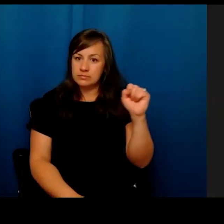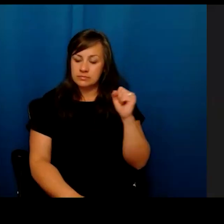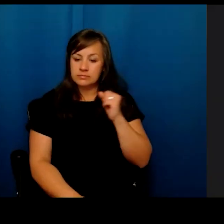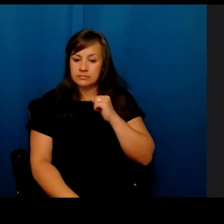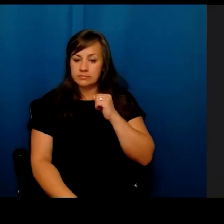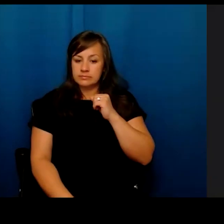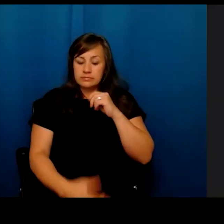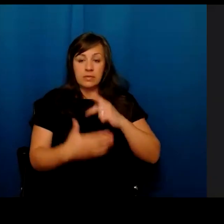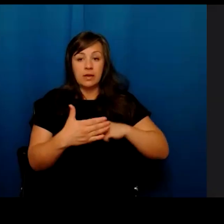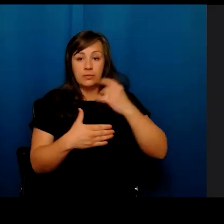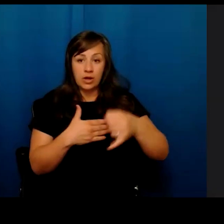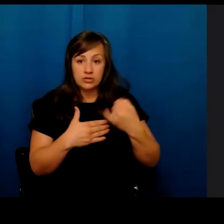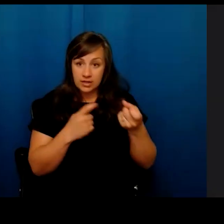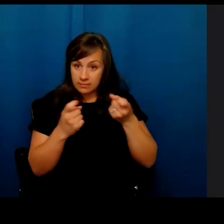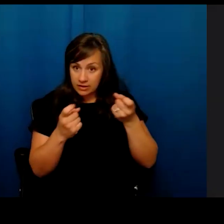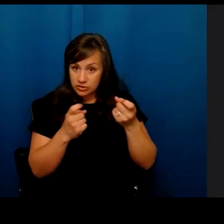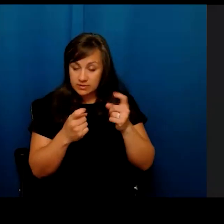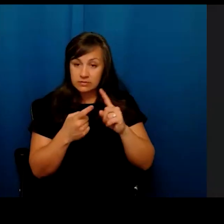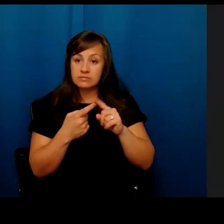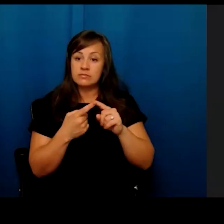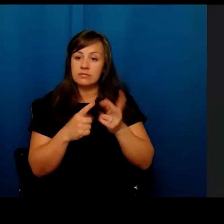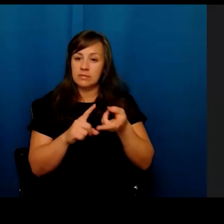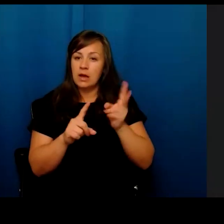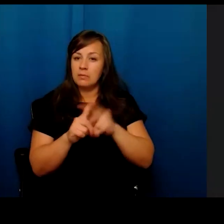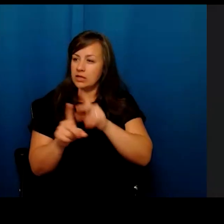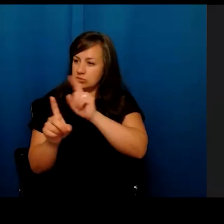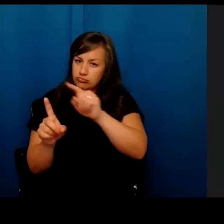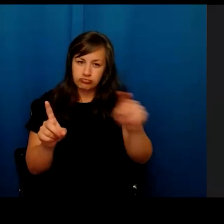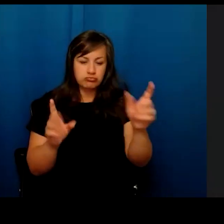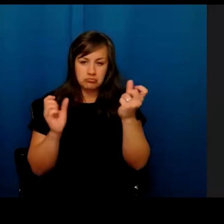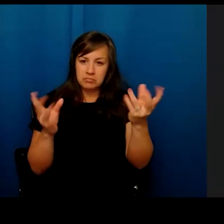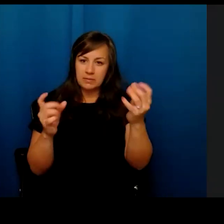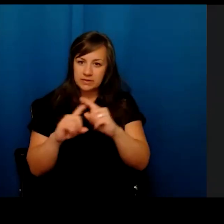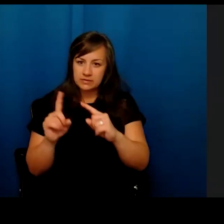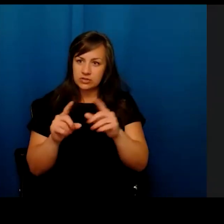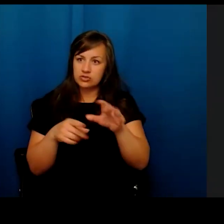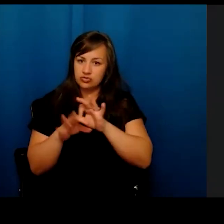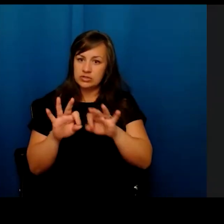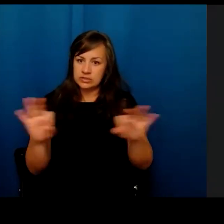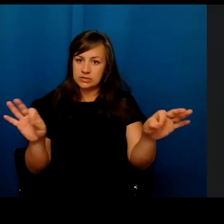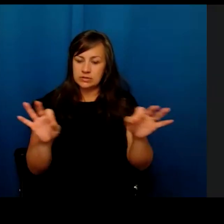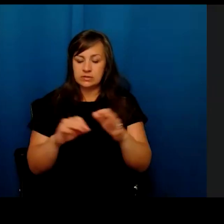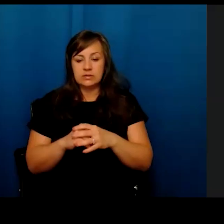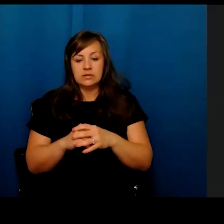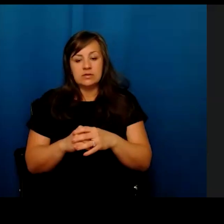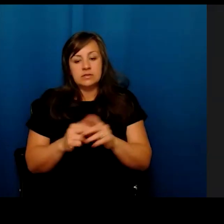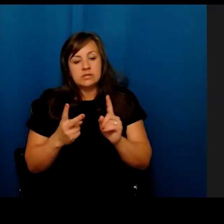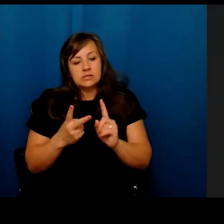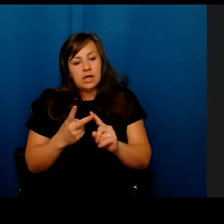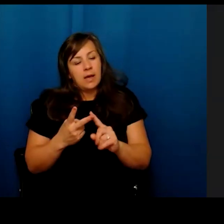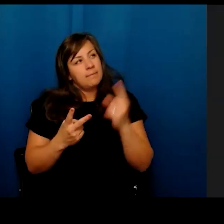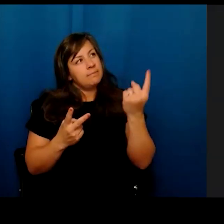There is the project management one, which applies to various degrees. There is